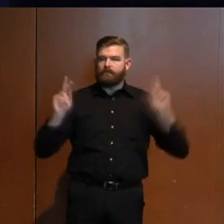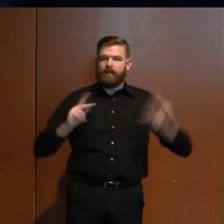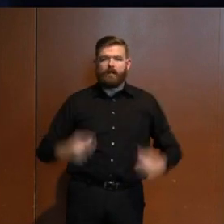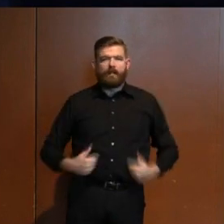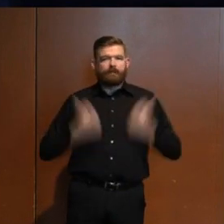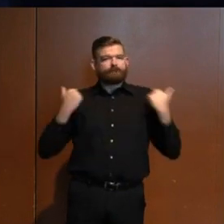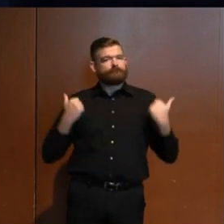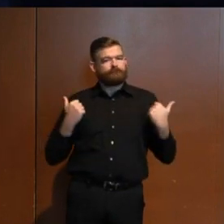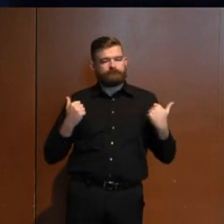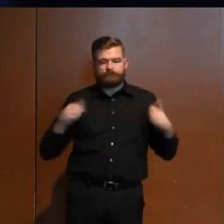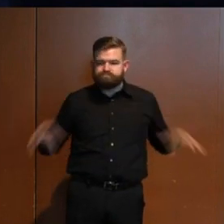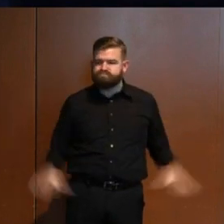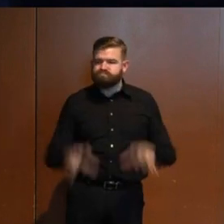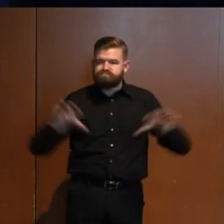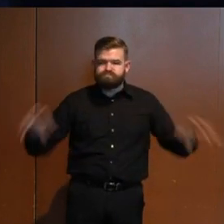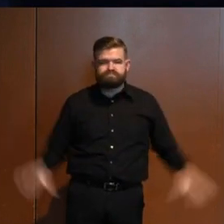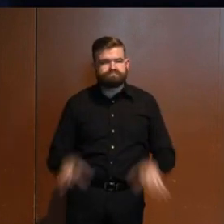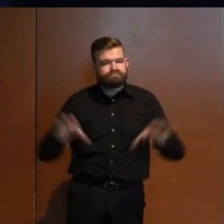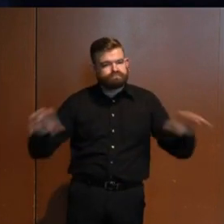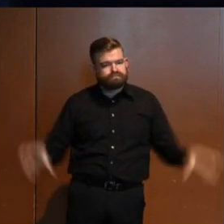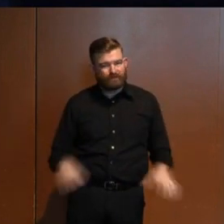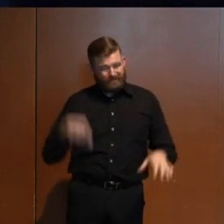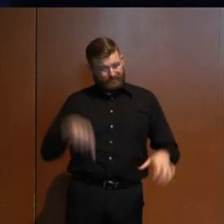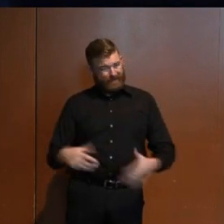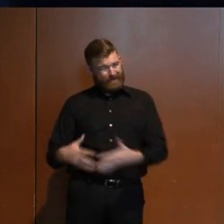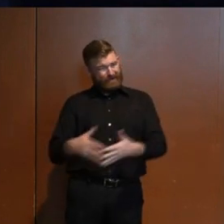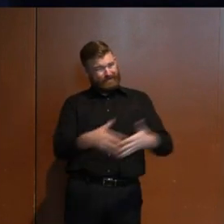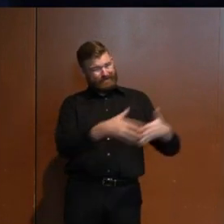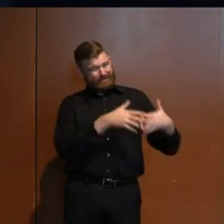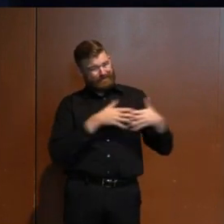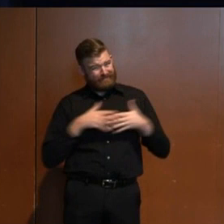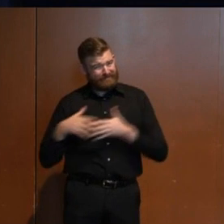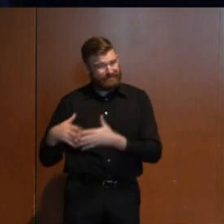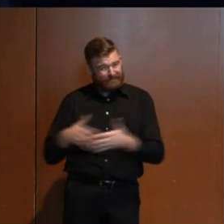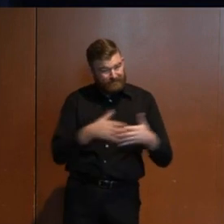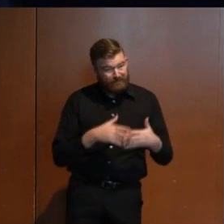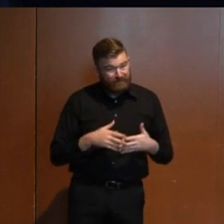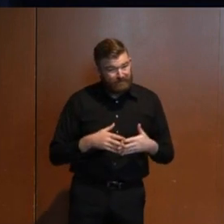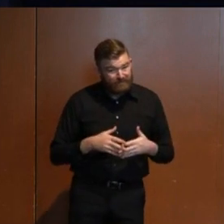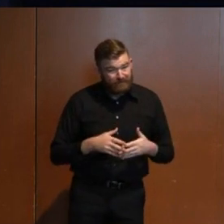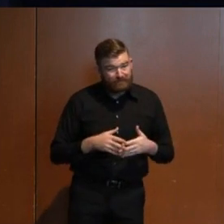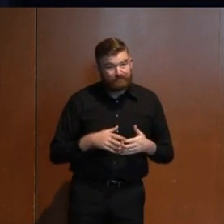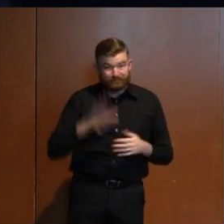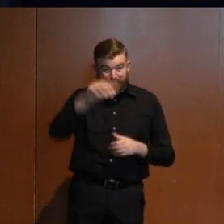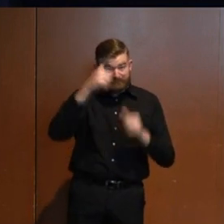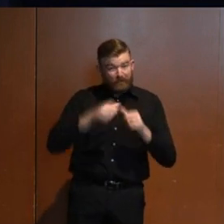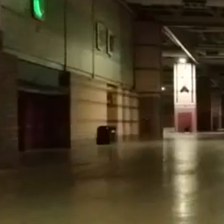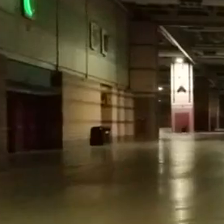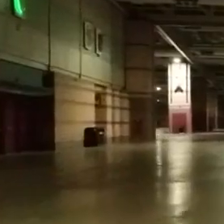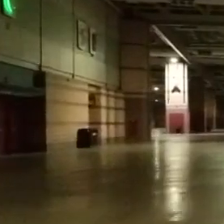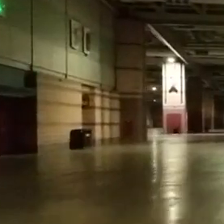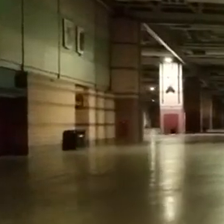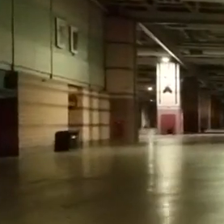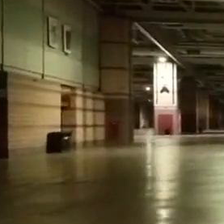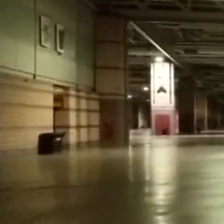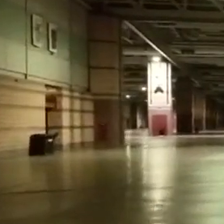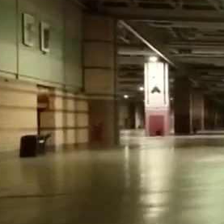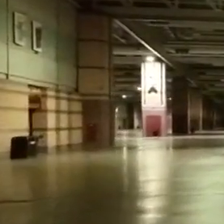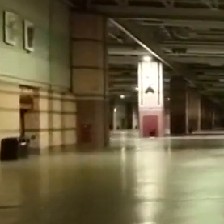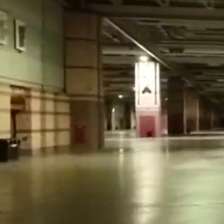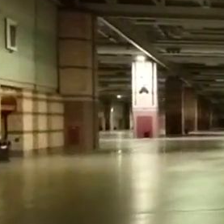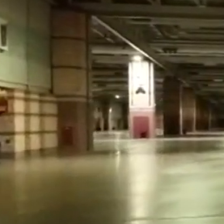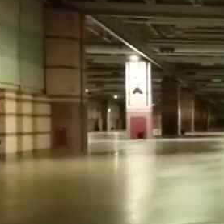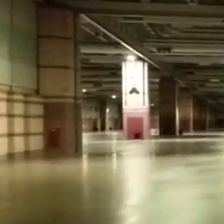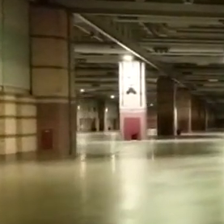America. We're the country that never leaves the fallen soldier injured or killed on the battlefield. CBS 3 was the